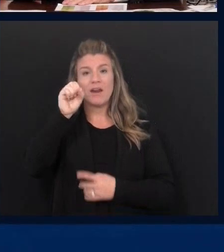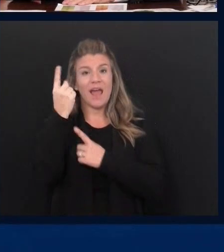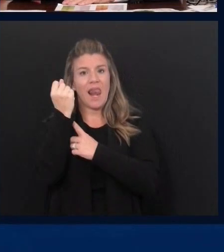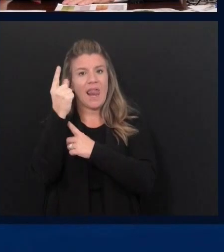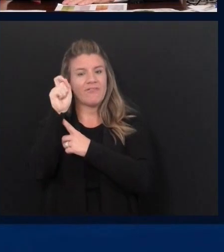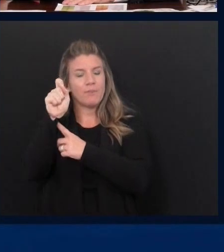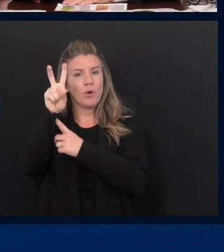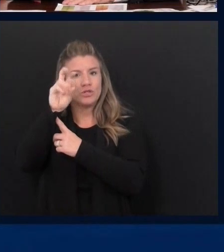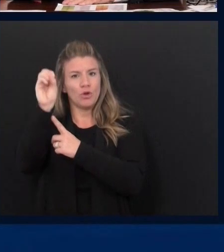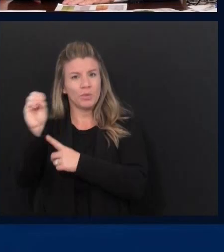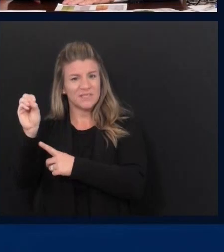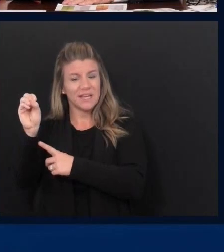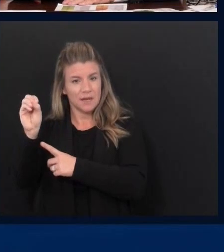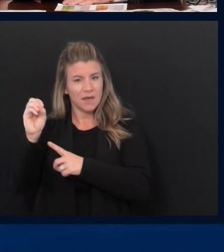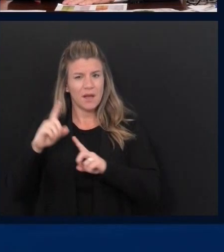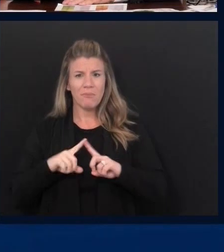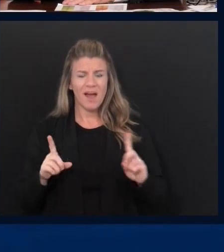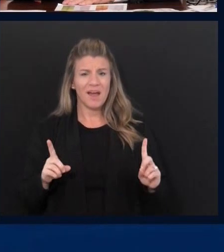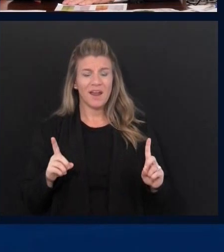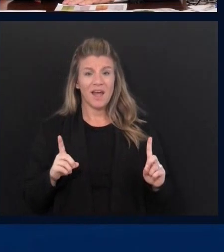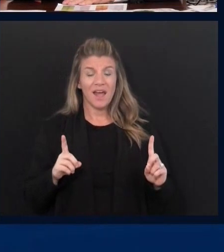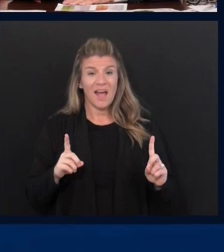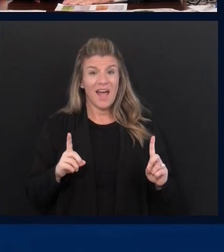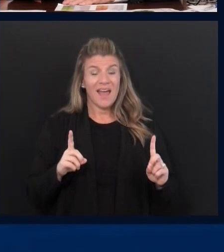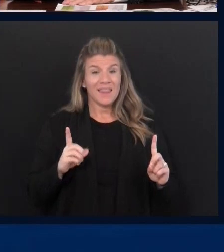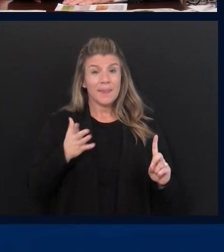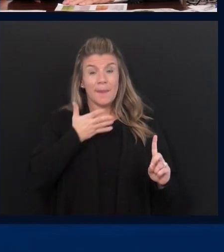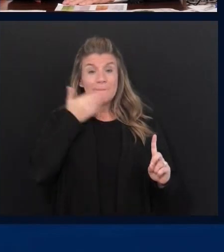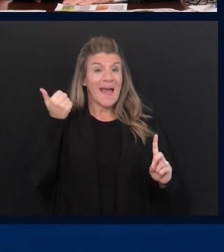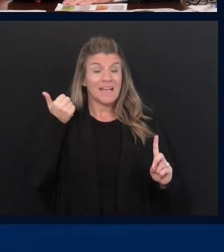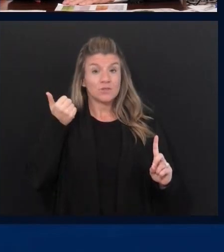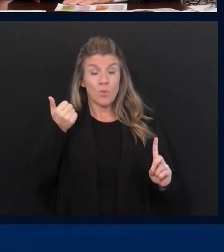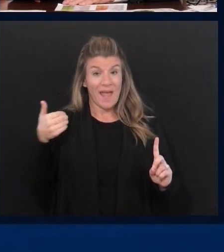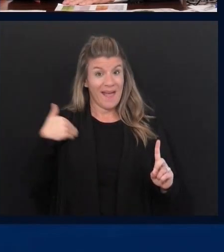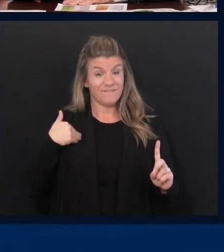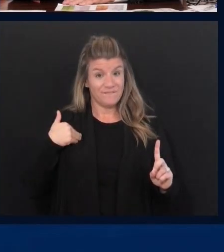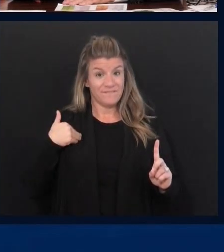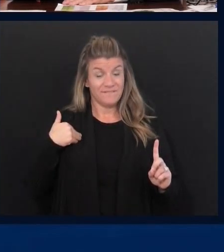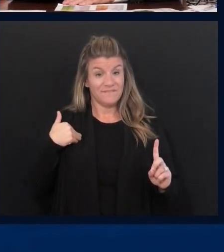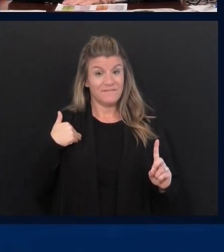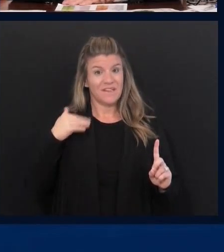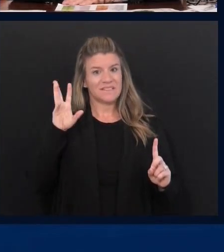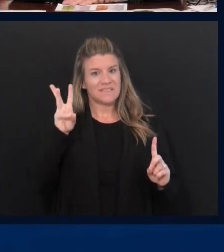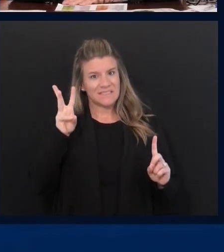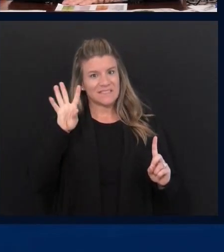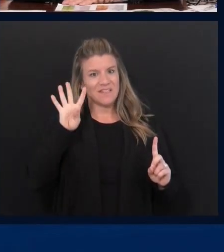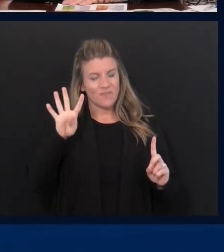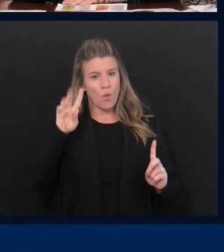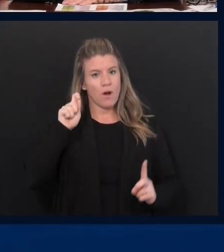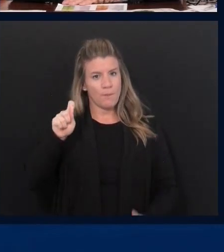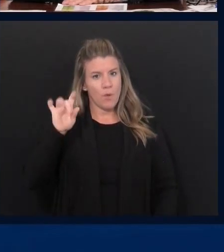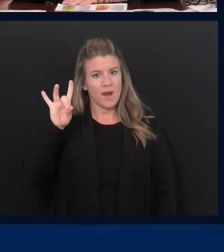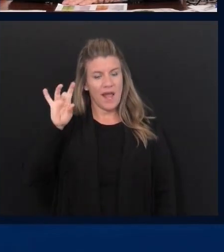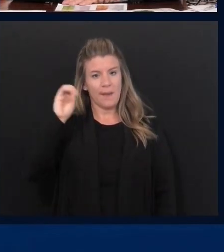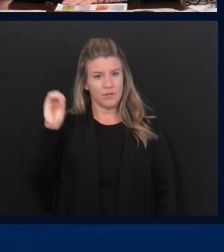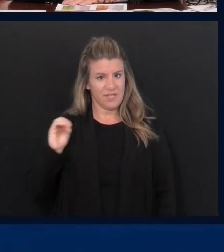But absolutely, the very best that we have is 64.8%.